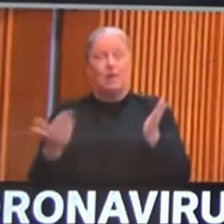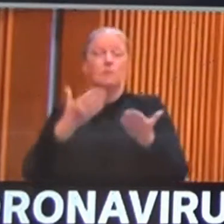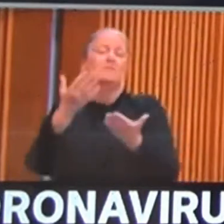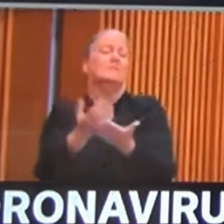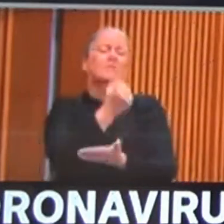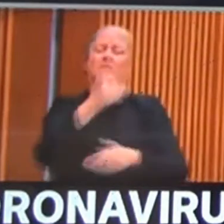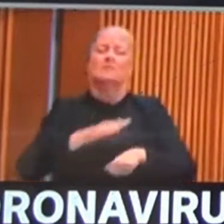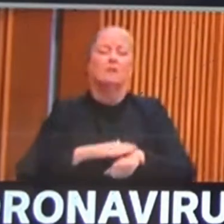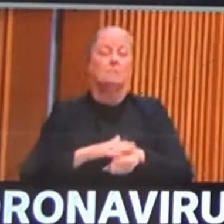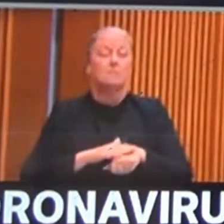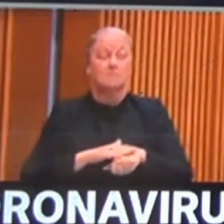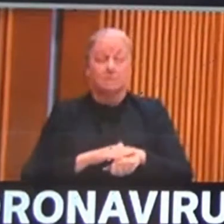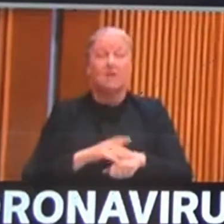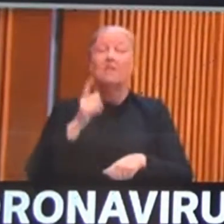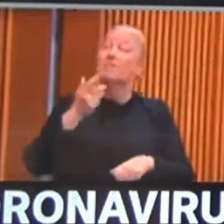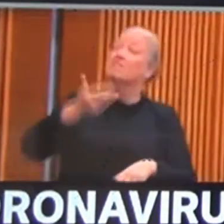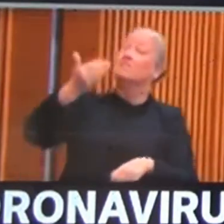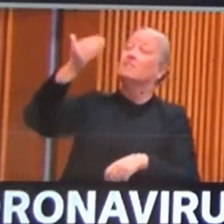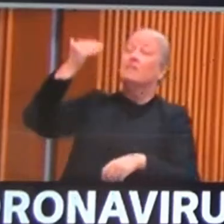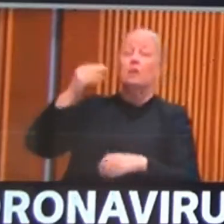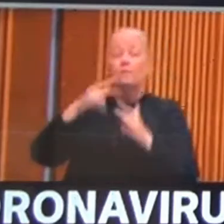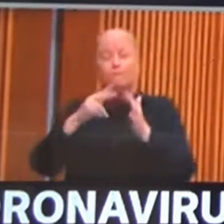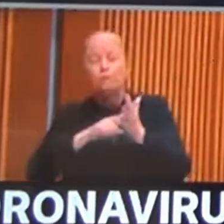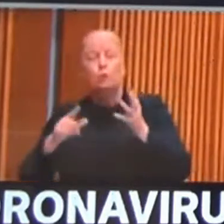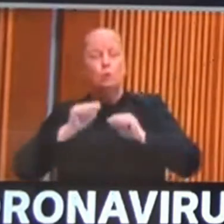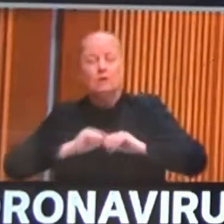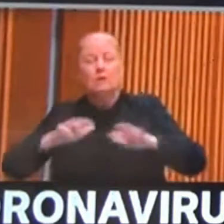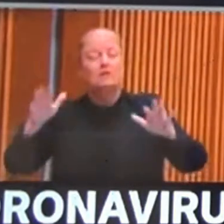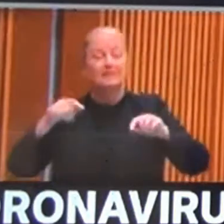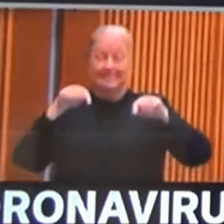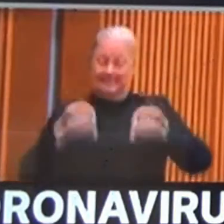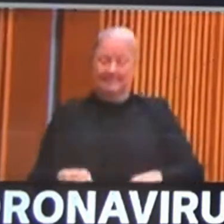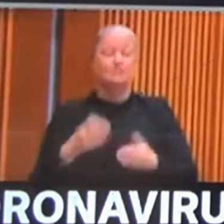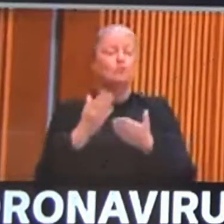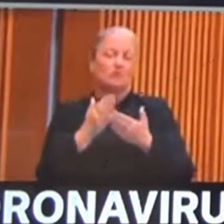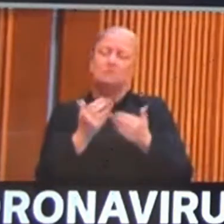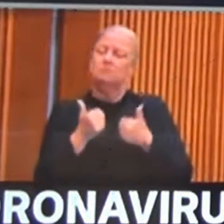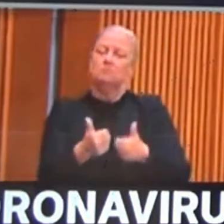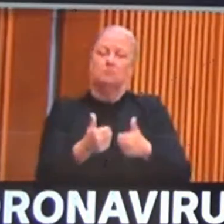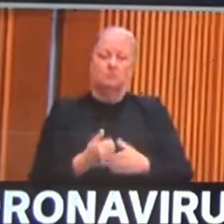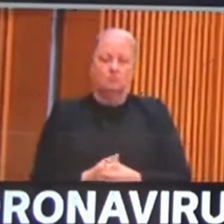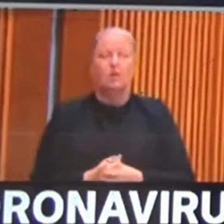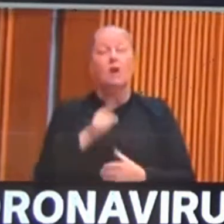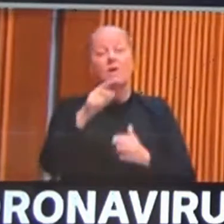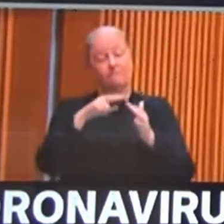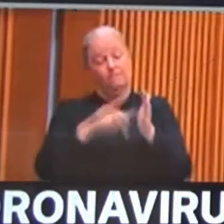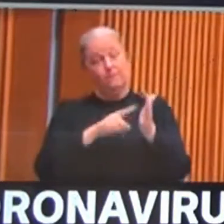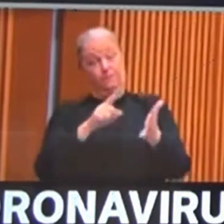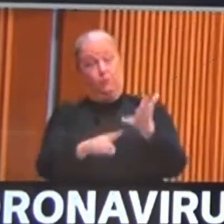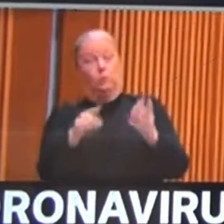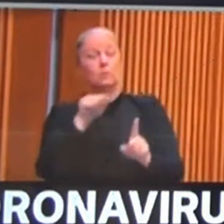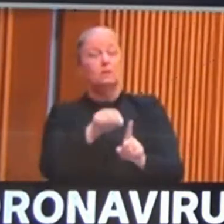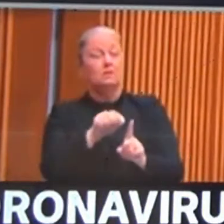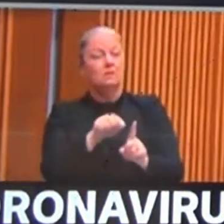time, better than any previous flu season, you might say. And while we're talking about flu, that's another opportune time to